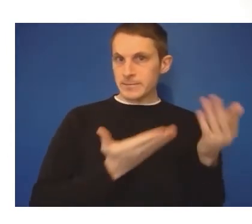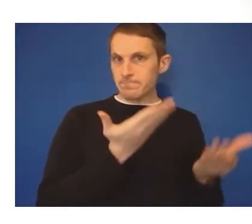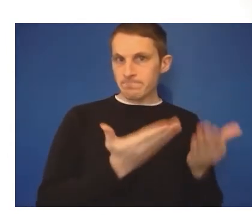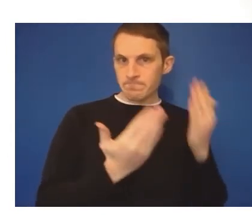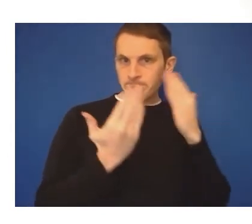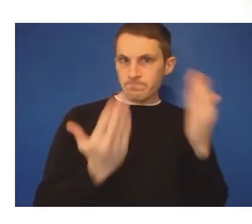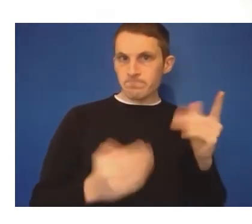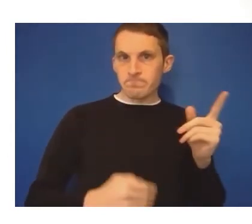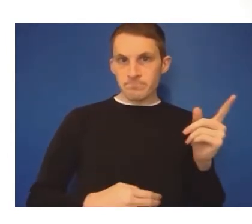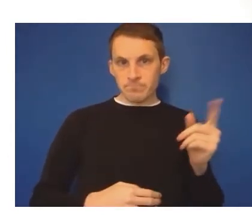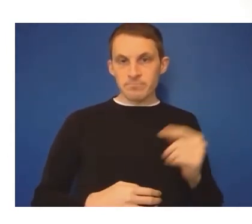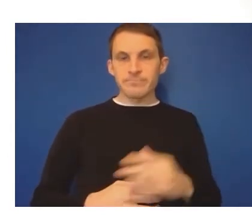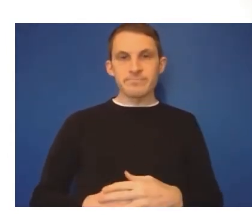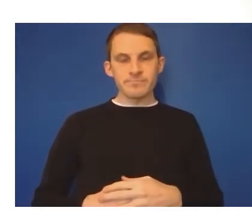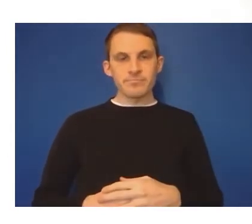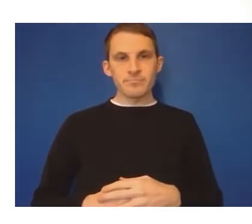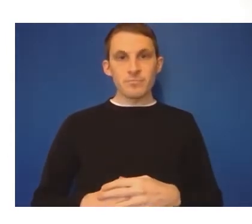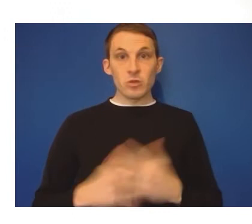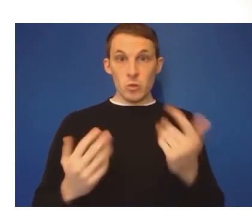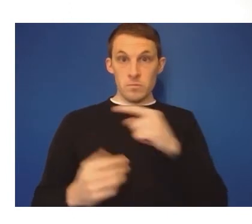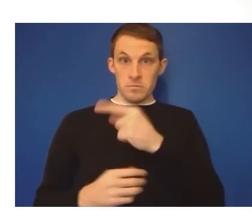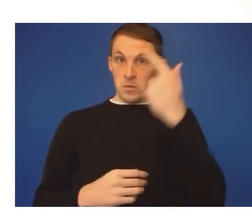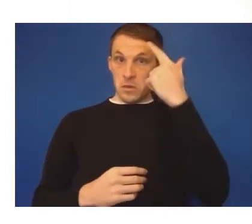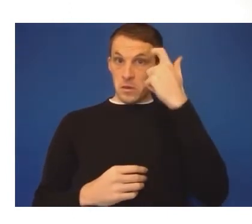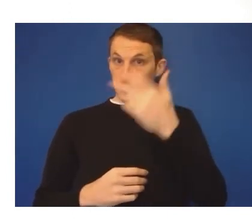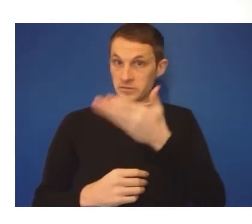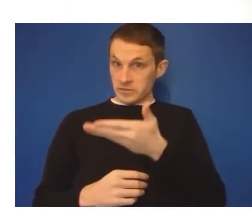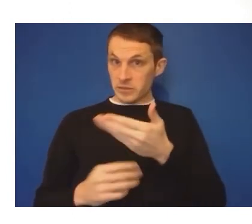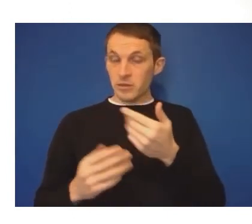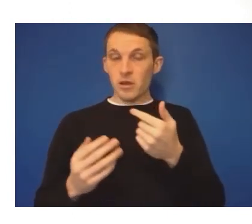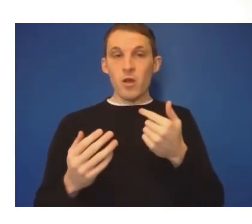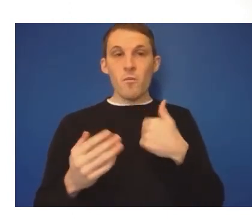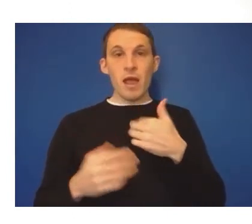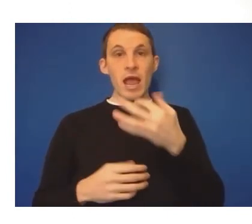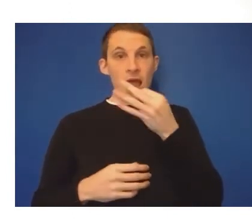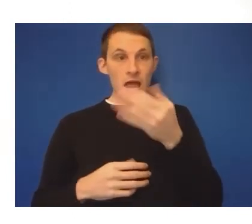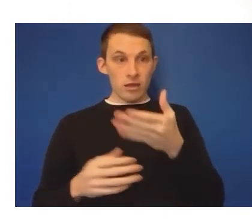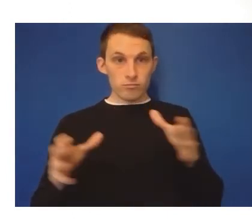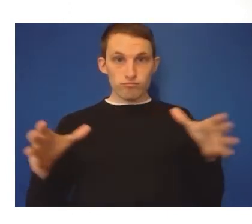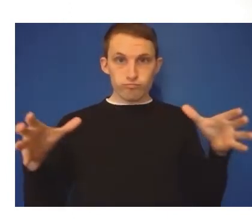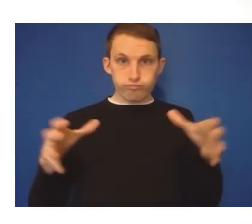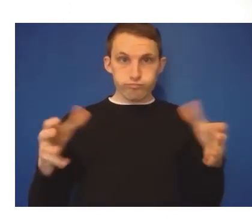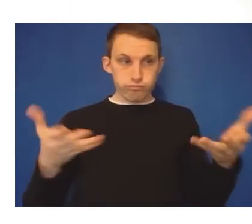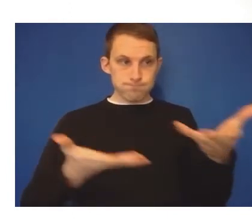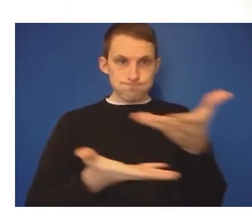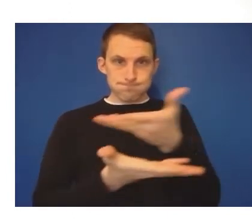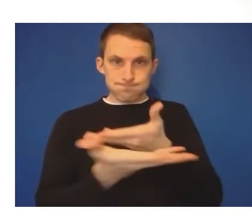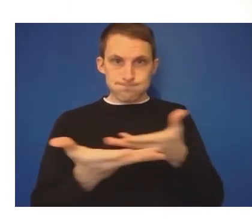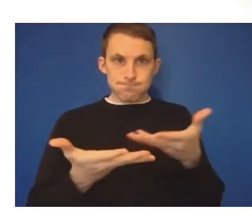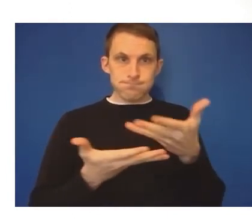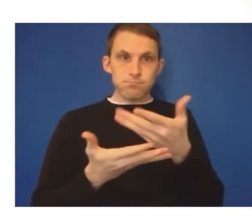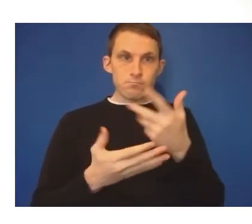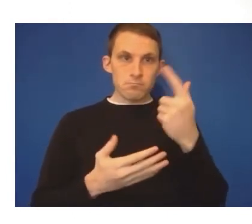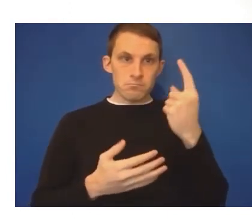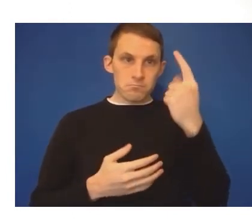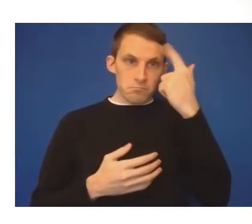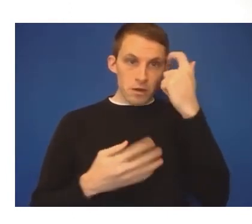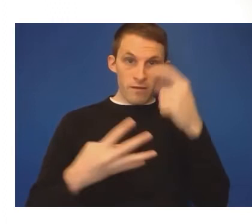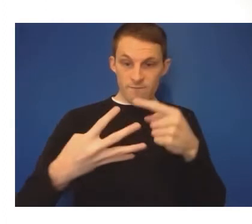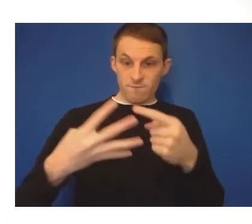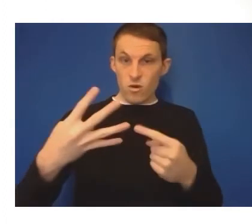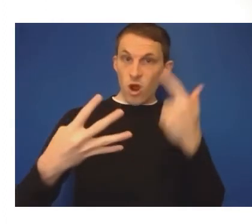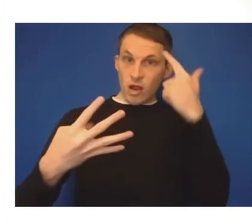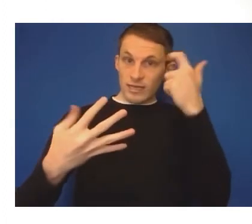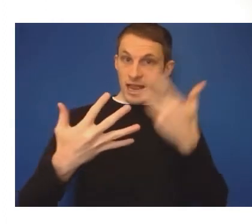we presented to the focus groups these 4 ideas about improving things for Juan. And so the